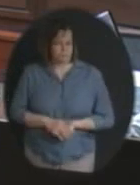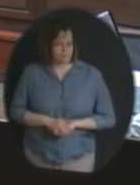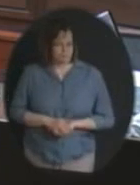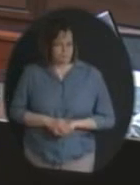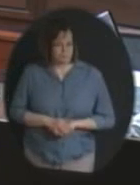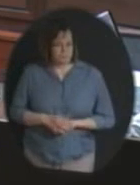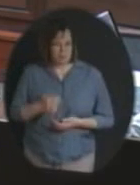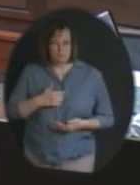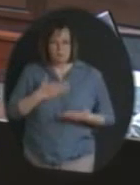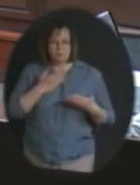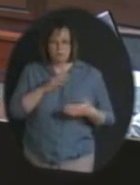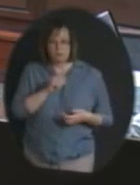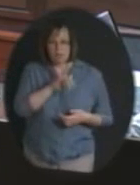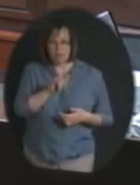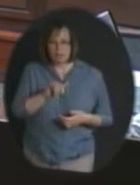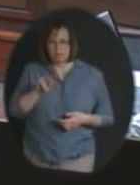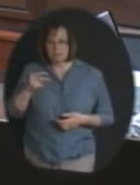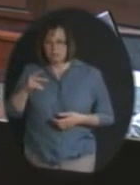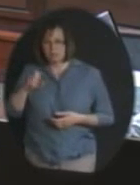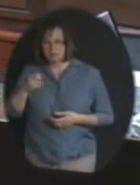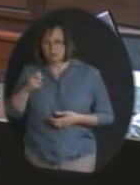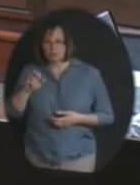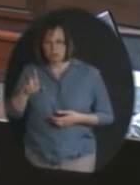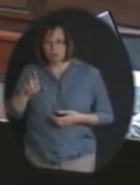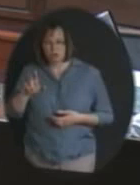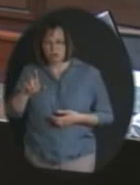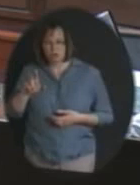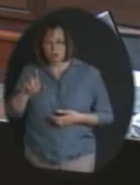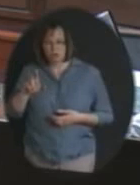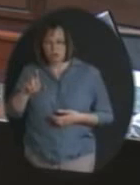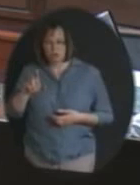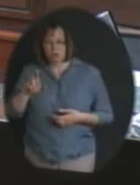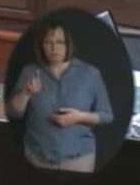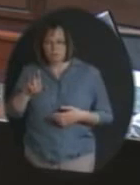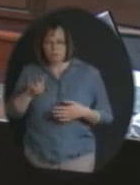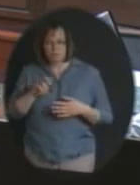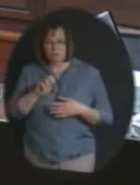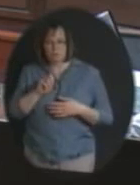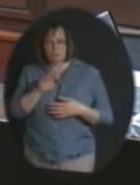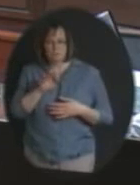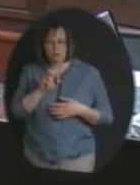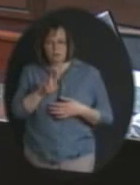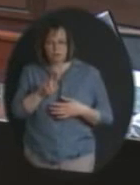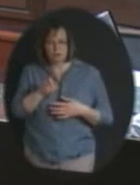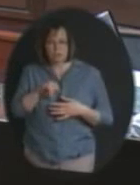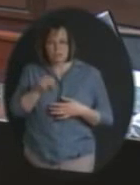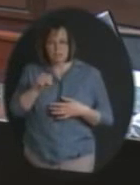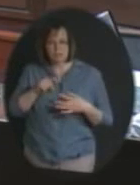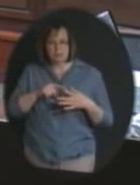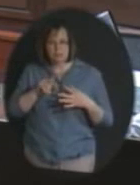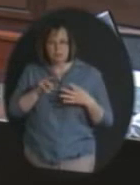Ms. Hibbs, we have a motion by Ms. Ashley and a second by Mr. Scheer. Would you please call the roll? Mrs. Felter?